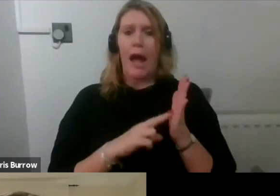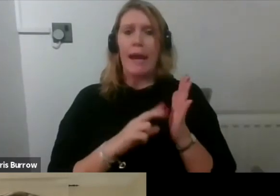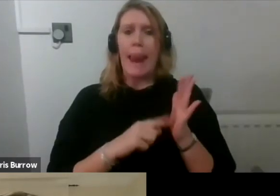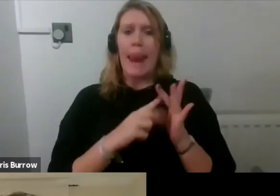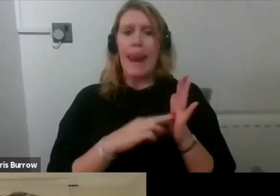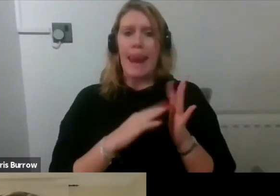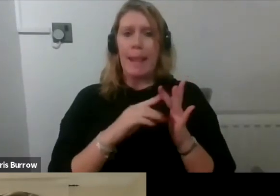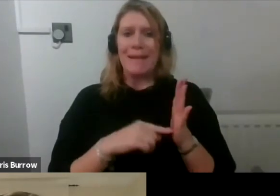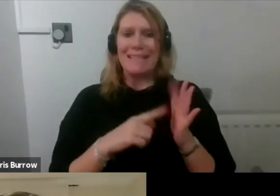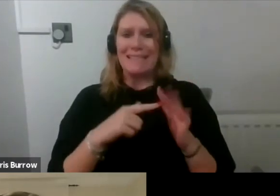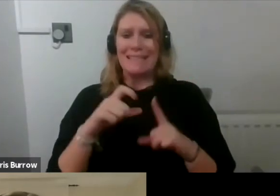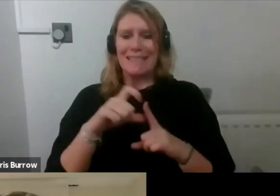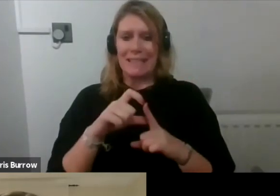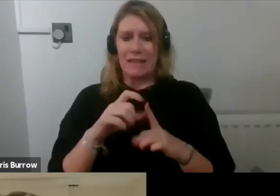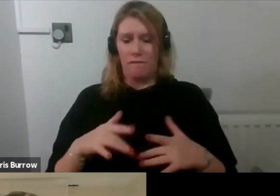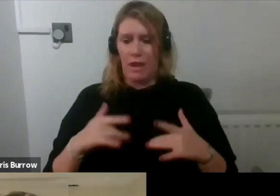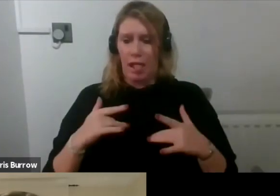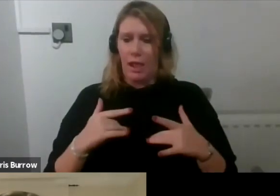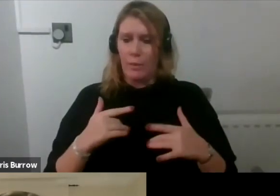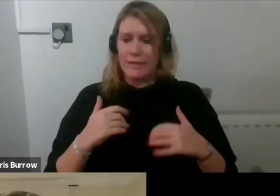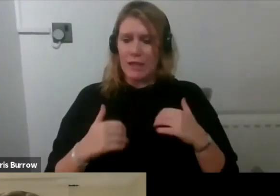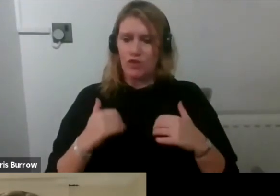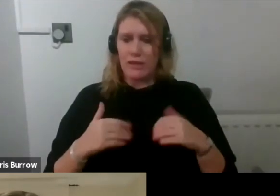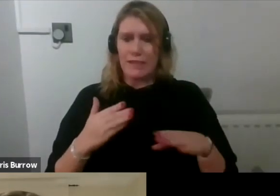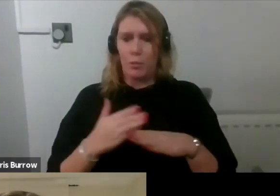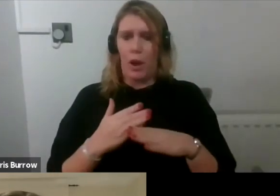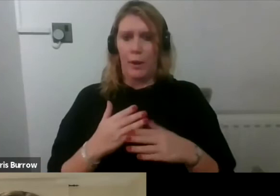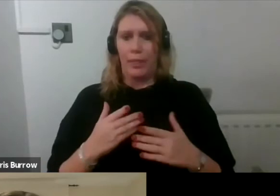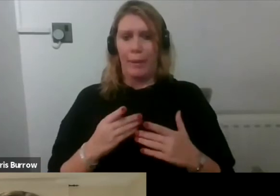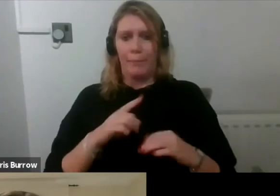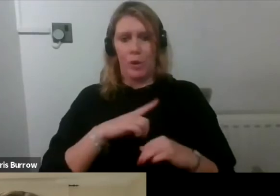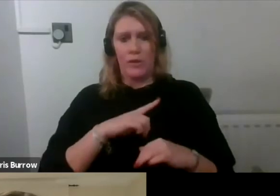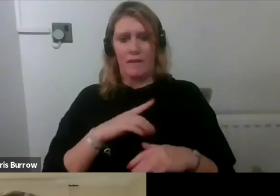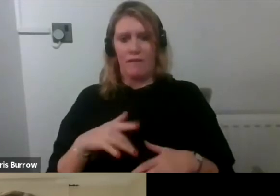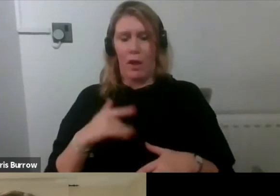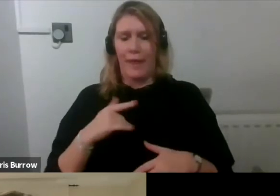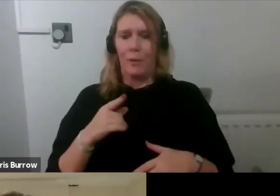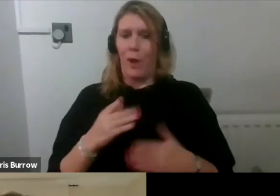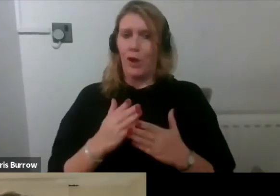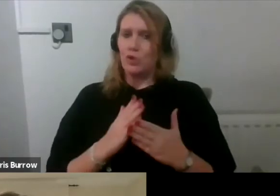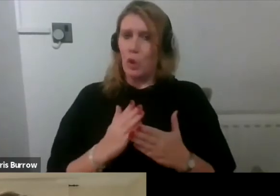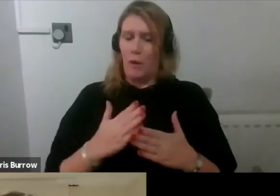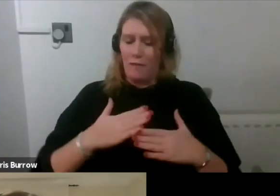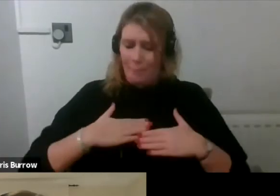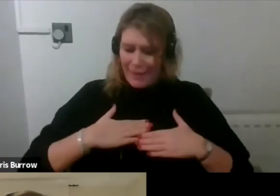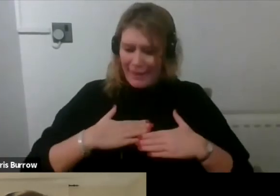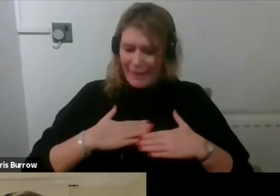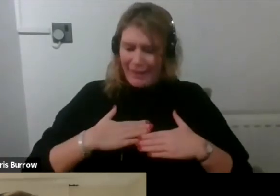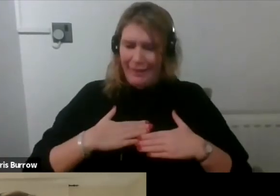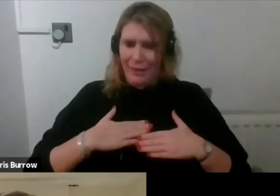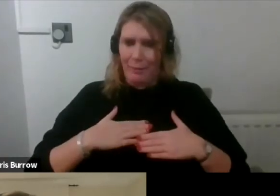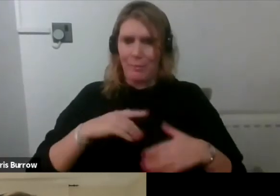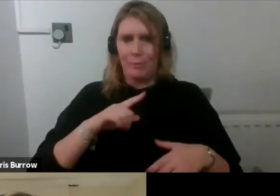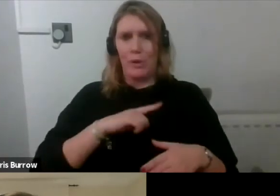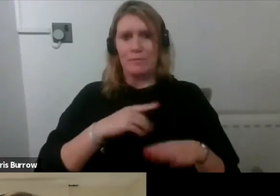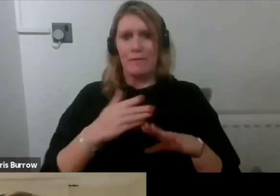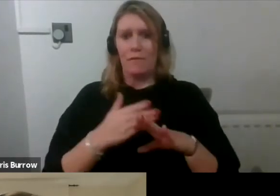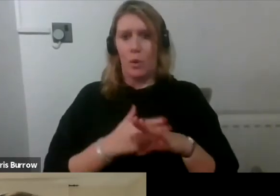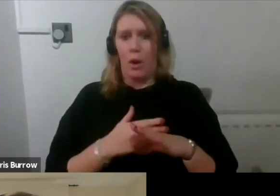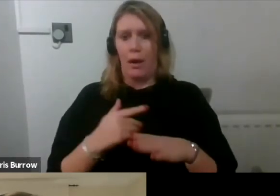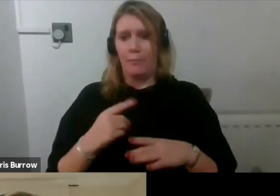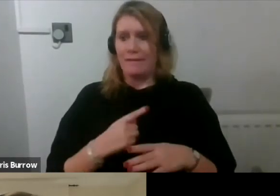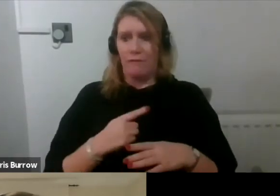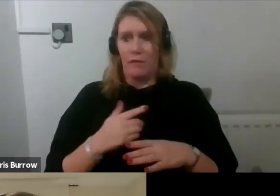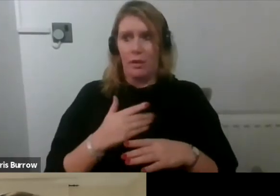bit. I think they're a bit uncertain of me at first, and because I didn't really done that much art before